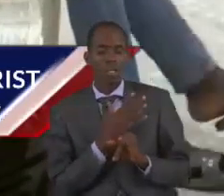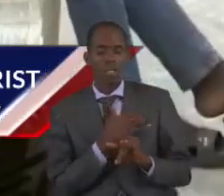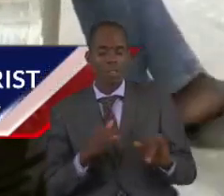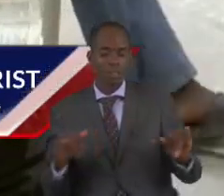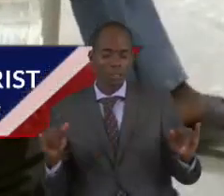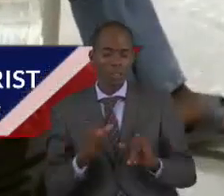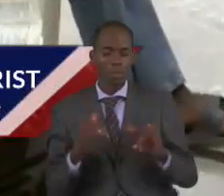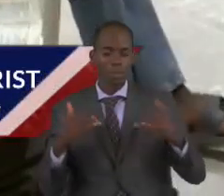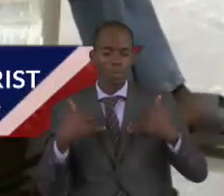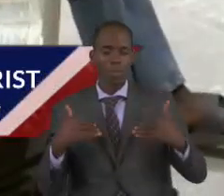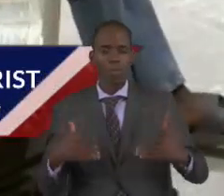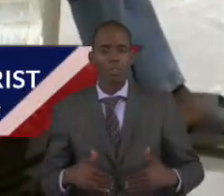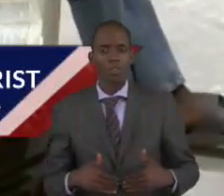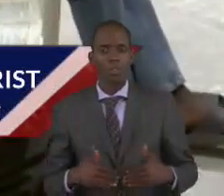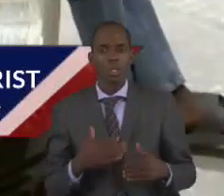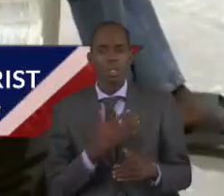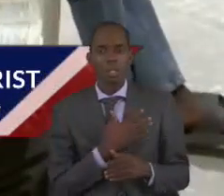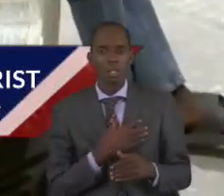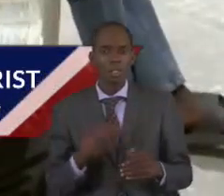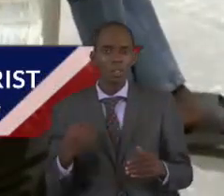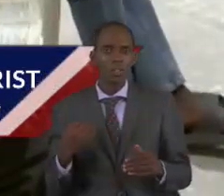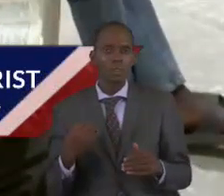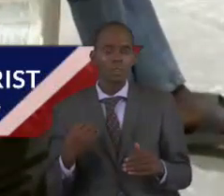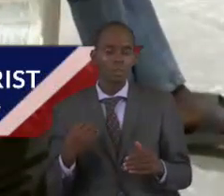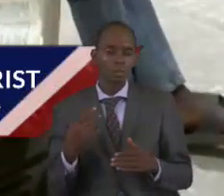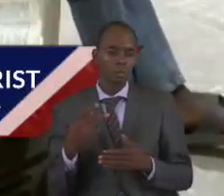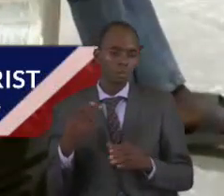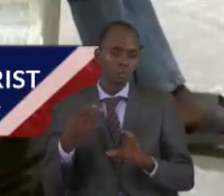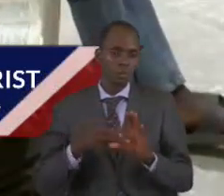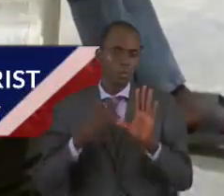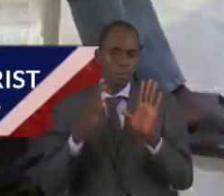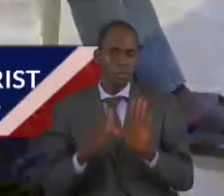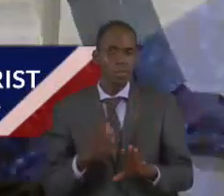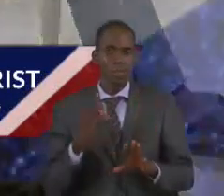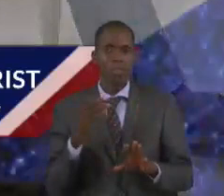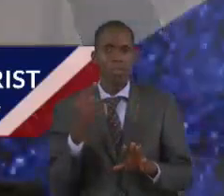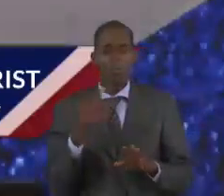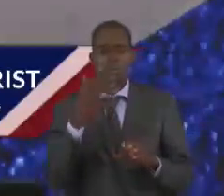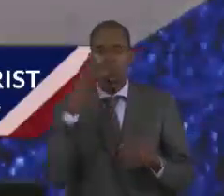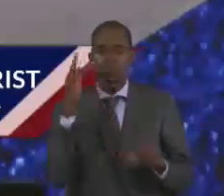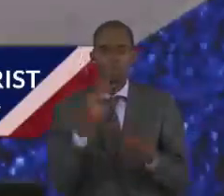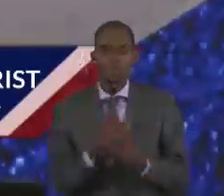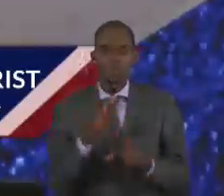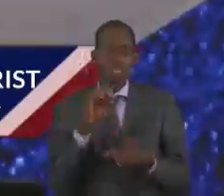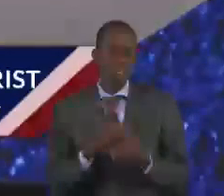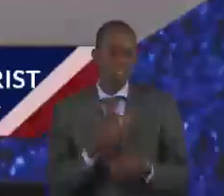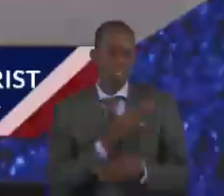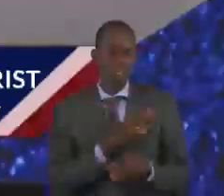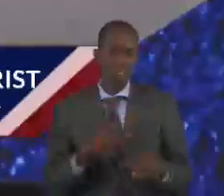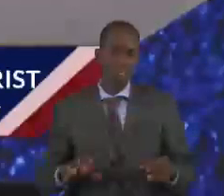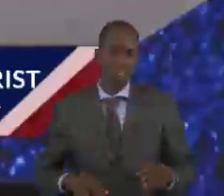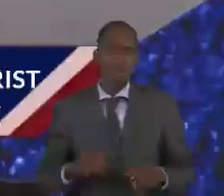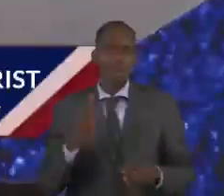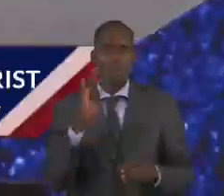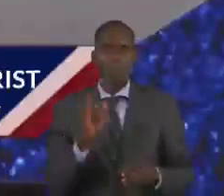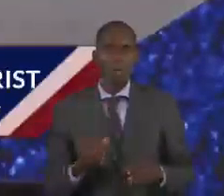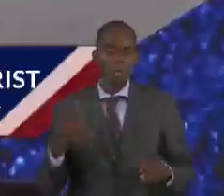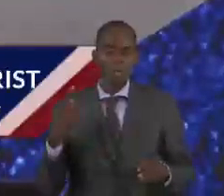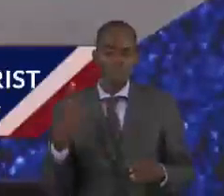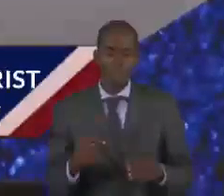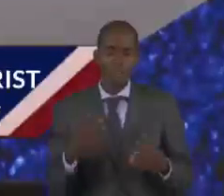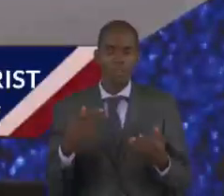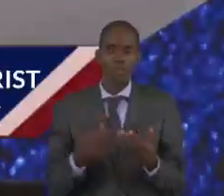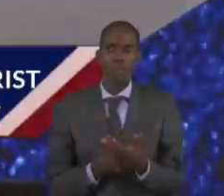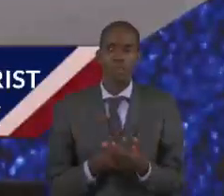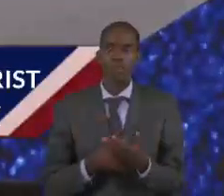body and partakers of the promise in Christ by the gospel.